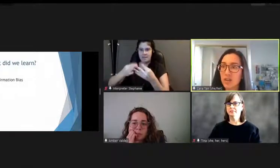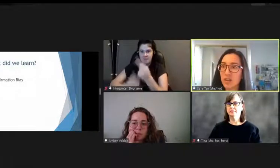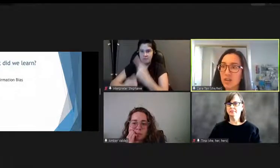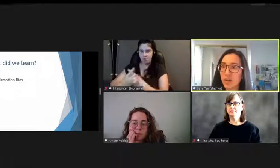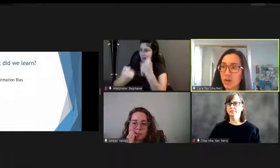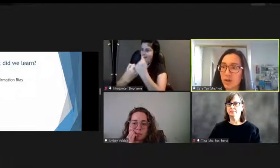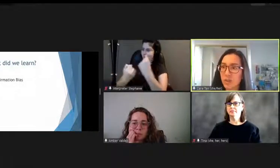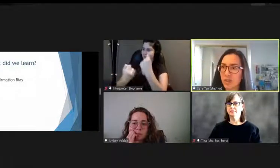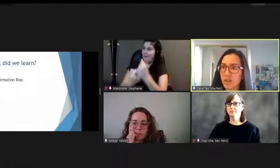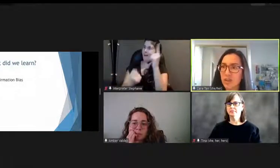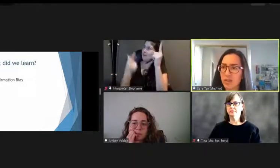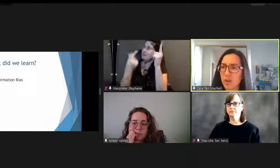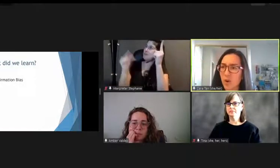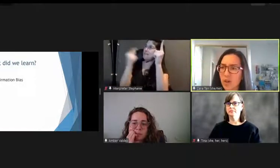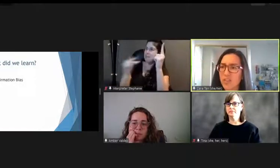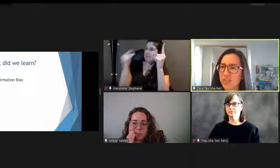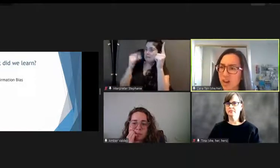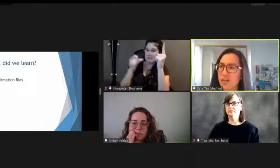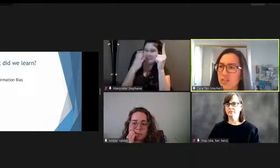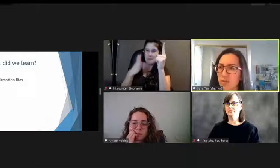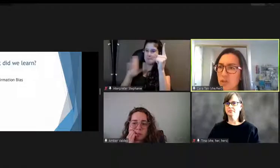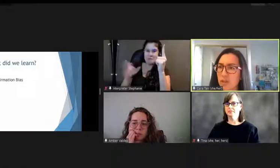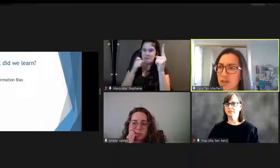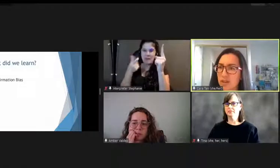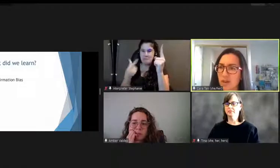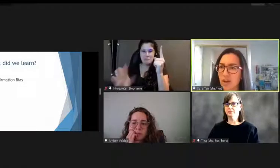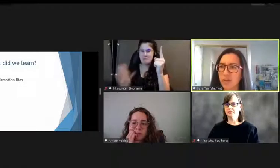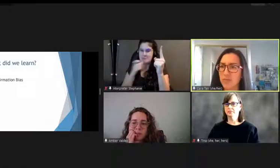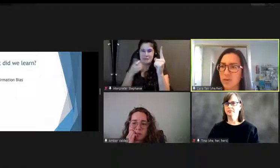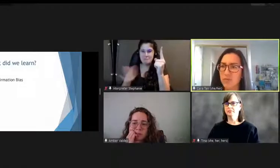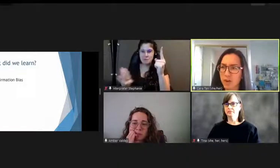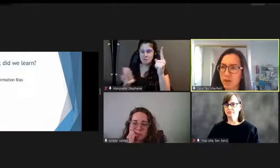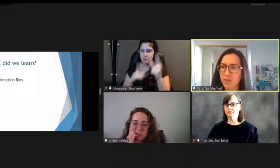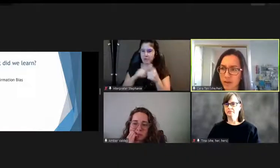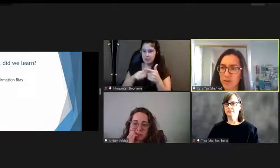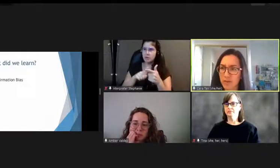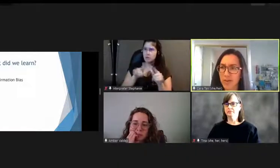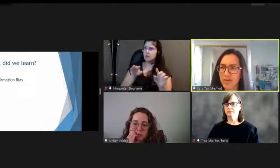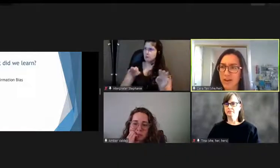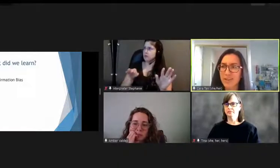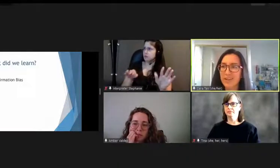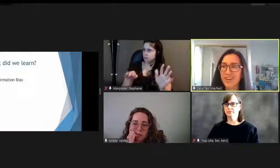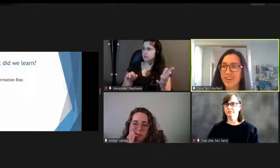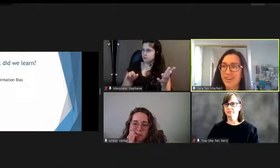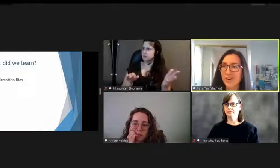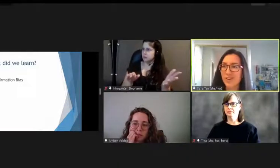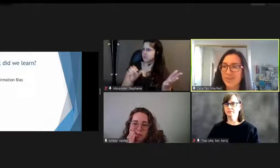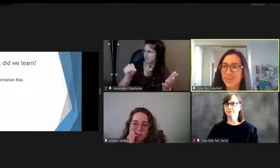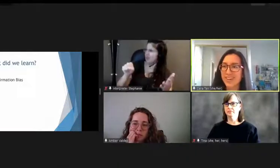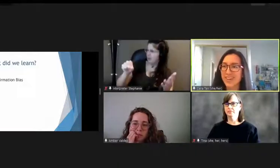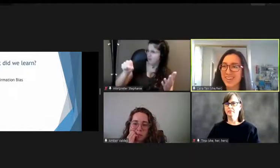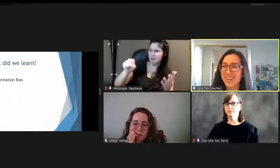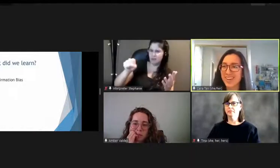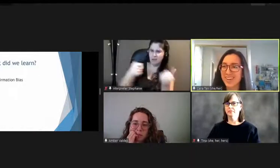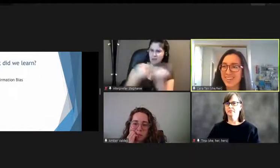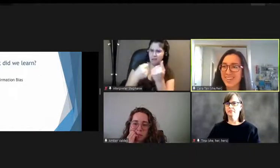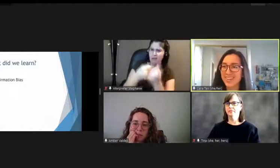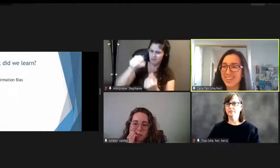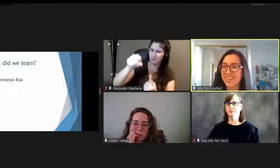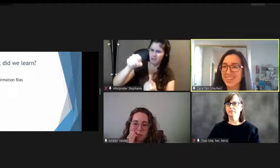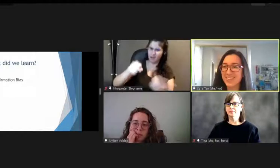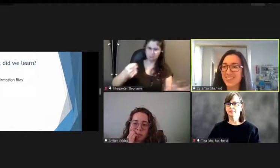eventually you're going to be like, you know what, the sky is green. And I feel very strongly about that.